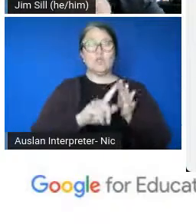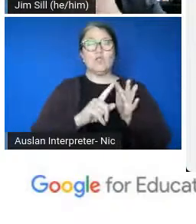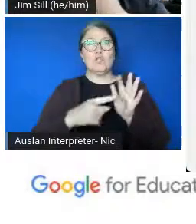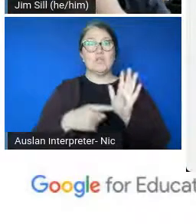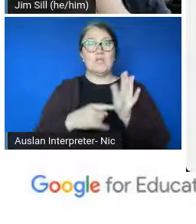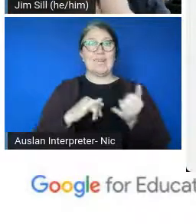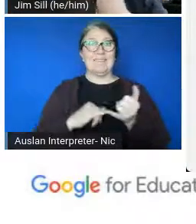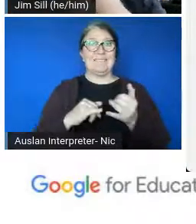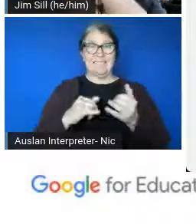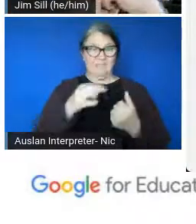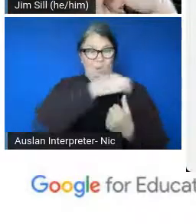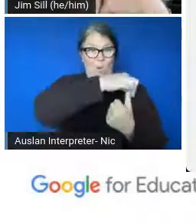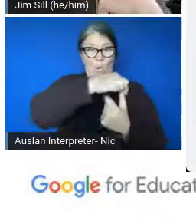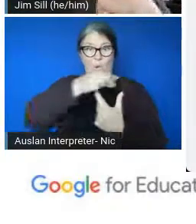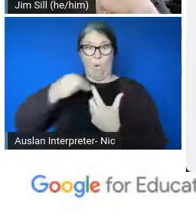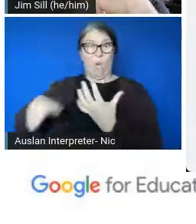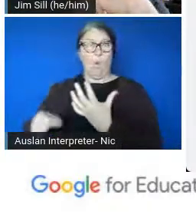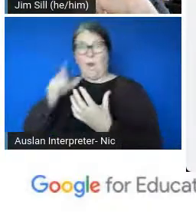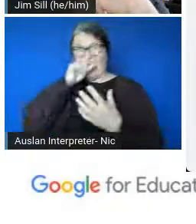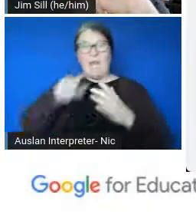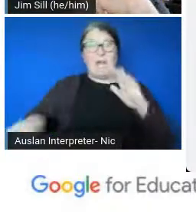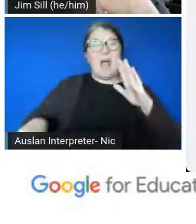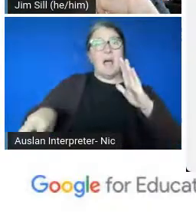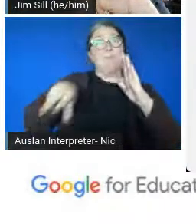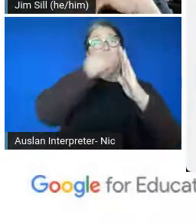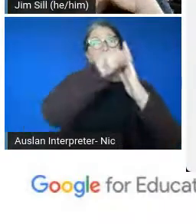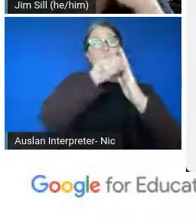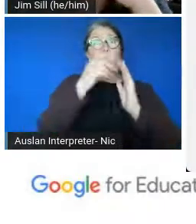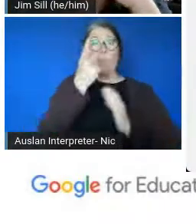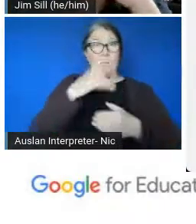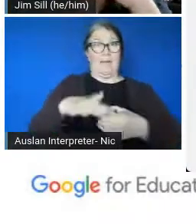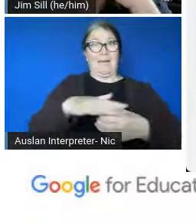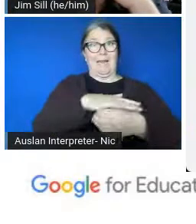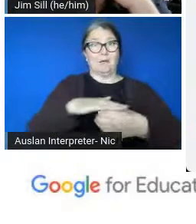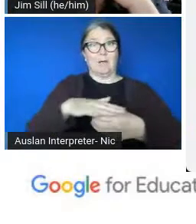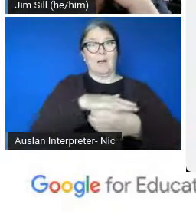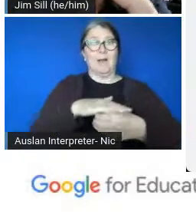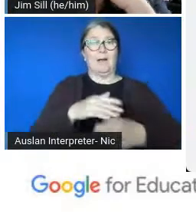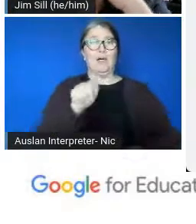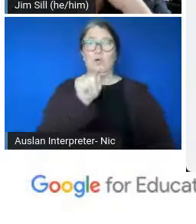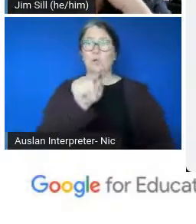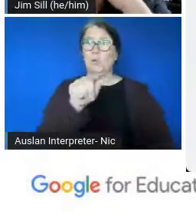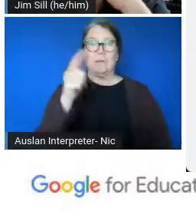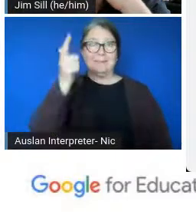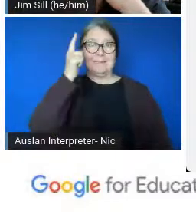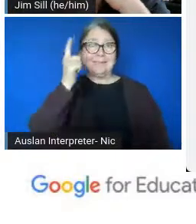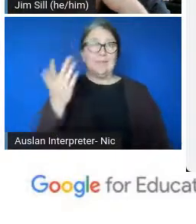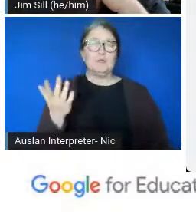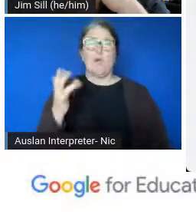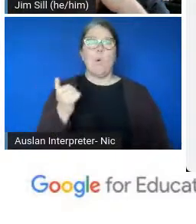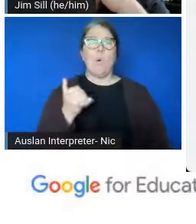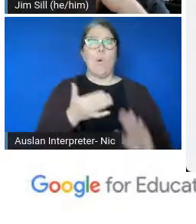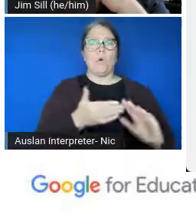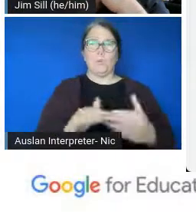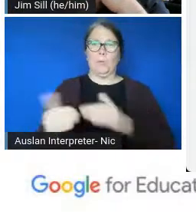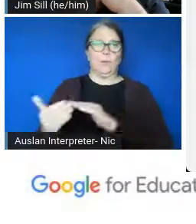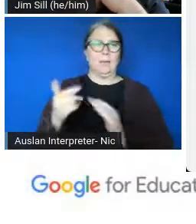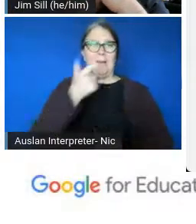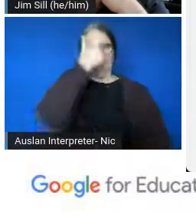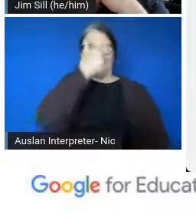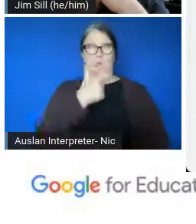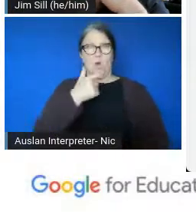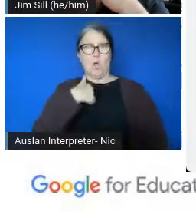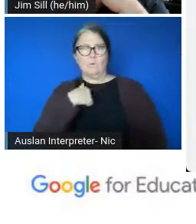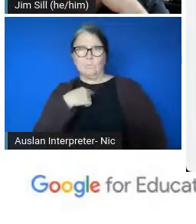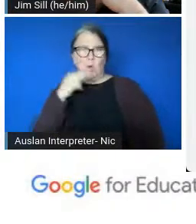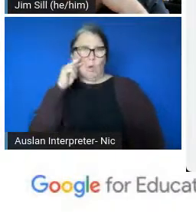into this one spot. So as a teacher or as somebody in the community who is looking at the project, it's literally all